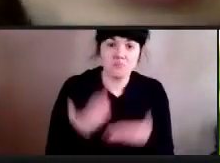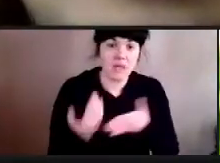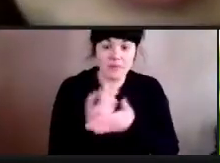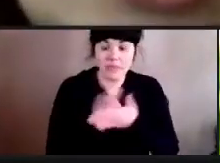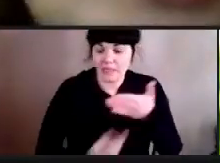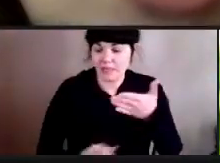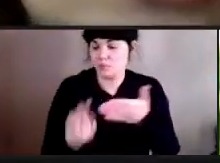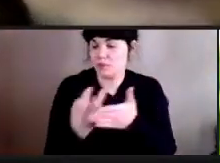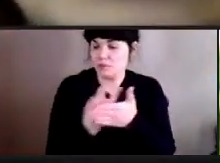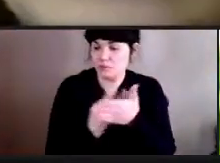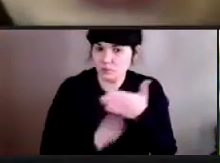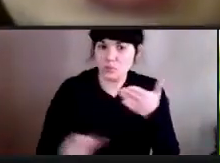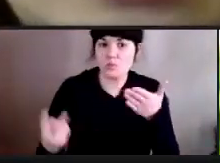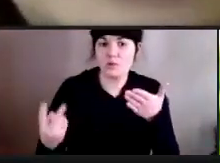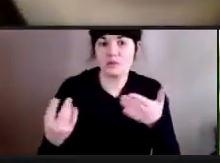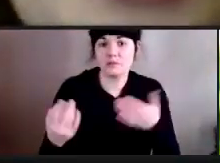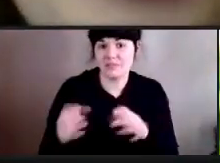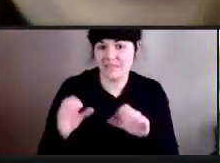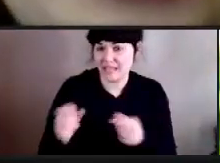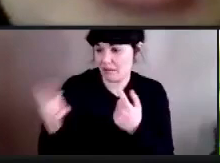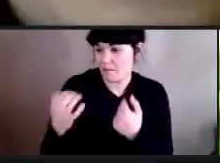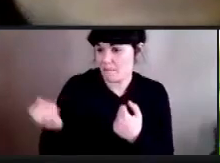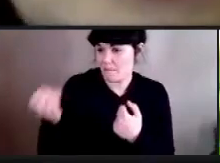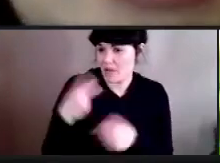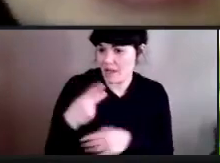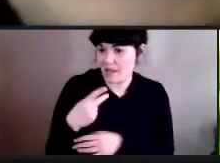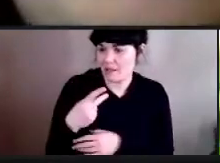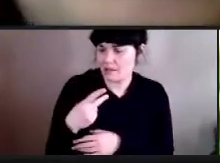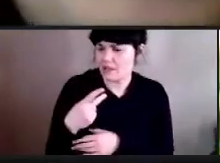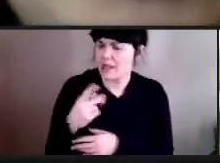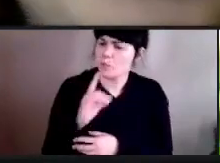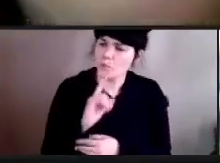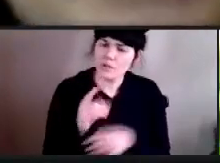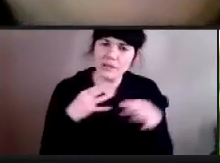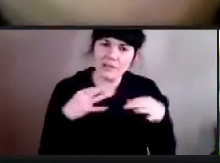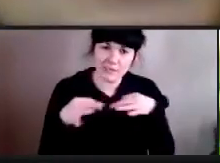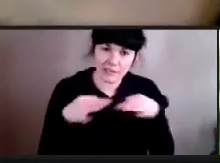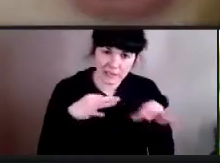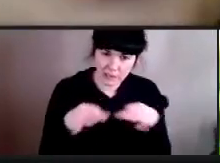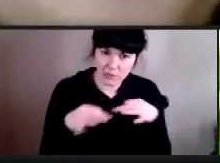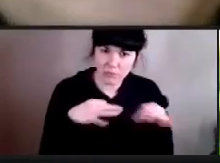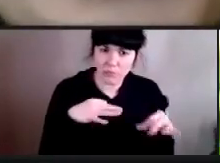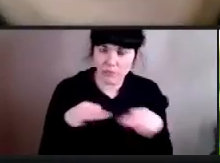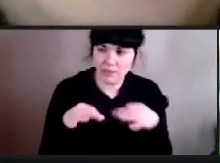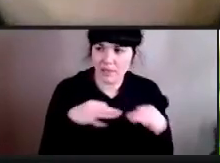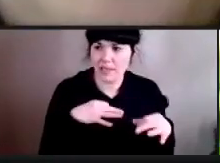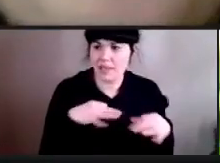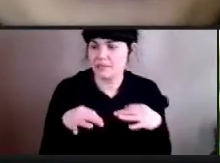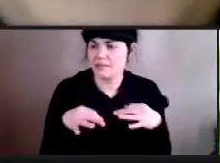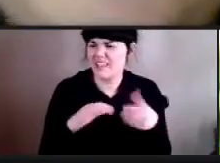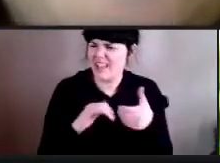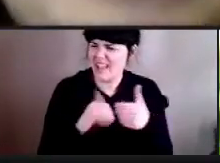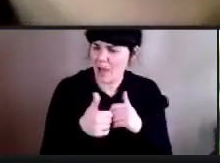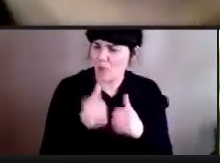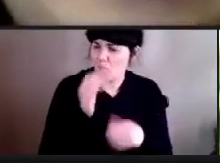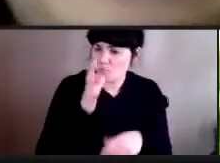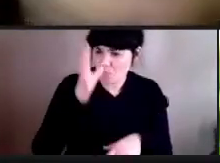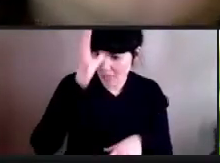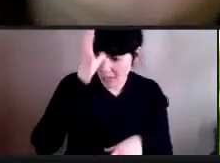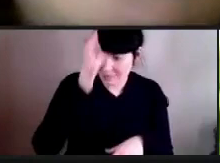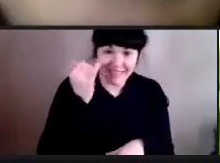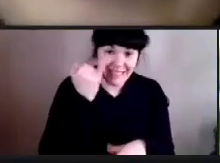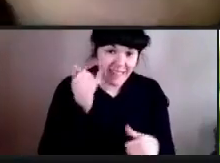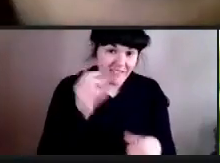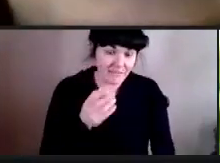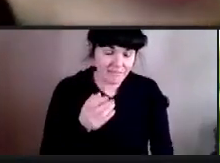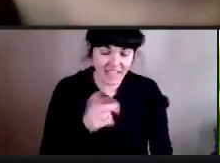that our kindergartners are getting the information, our parents of kindergartners are getting the information that they